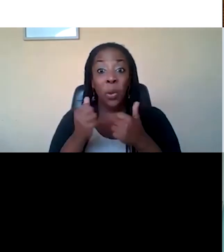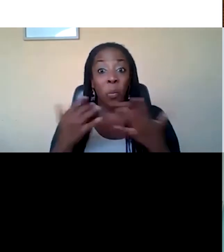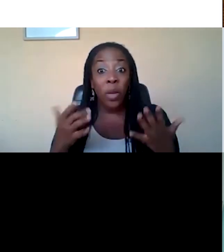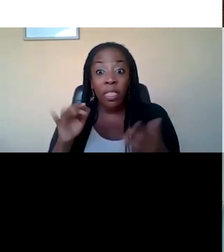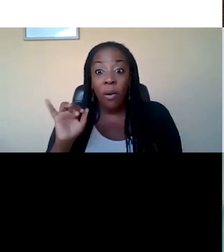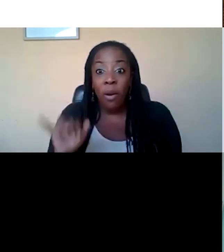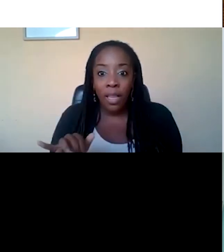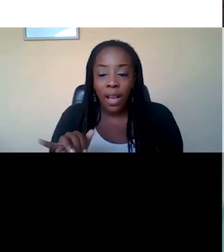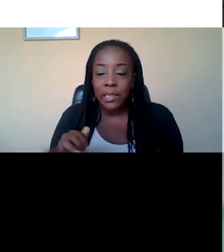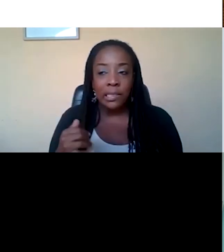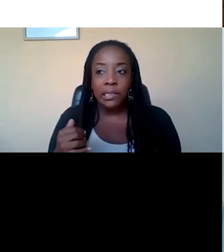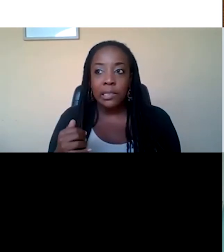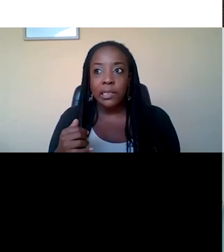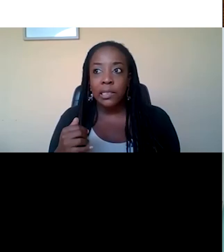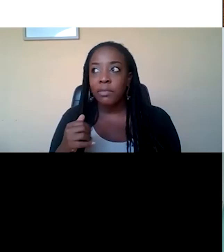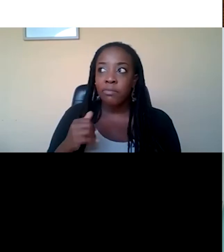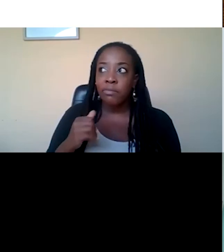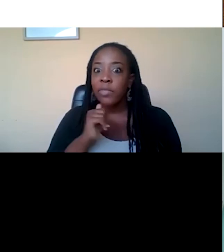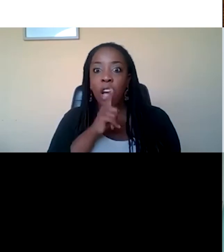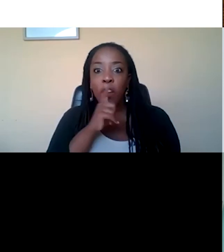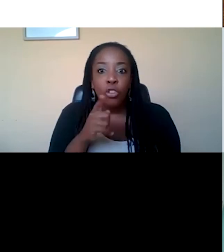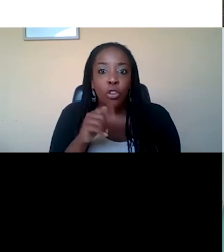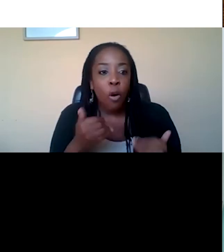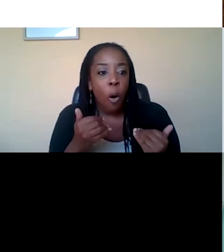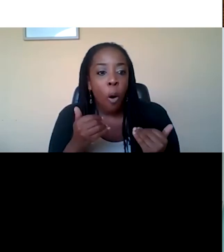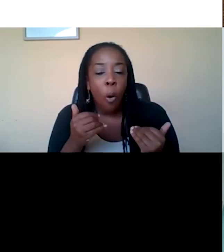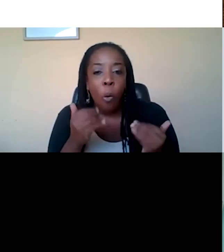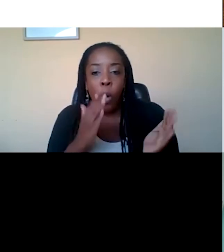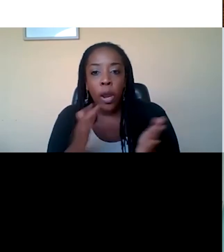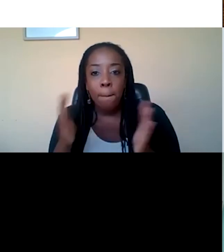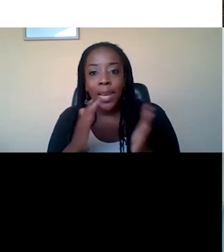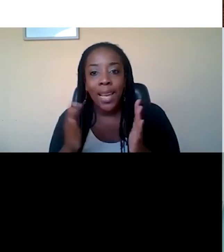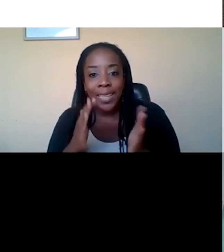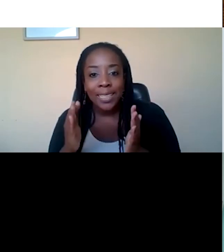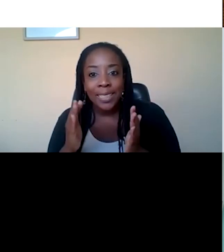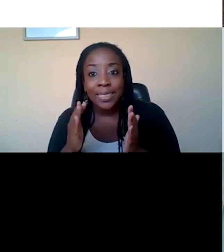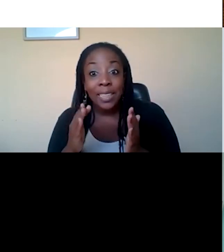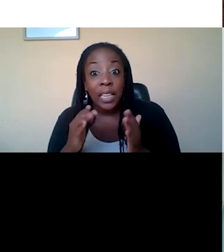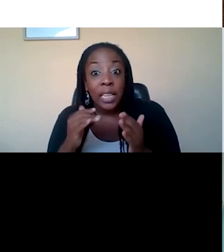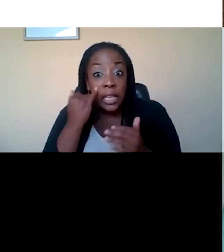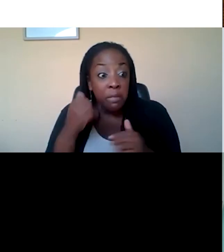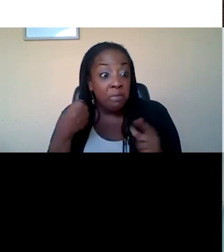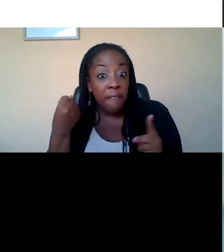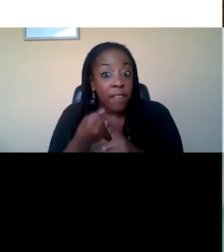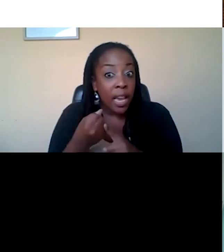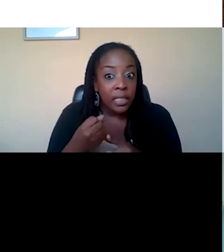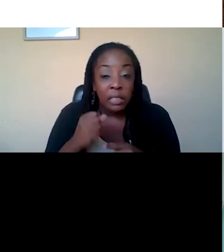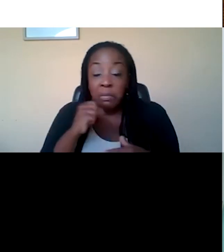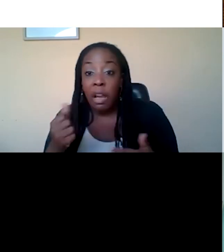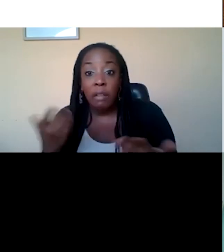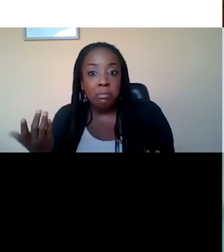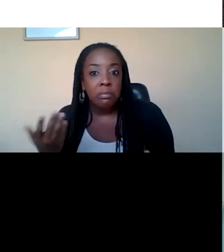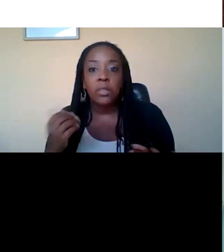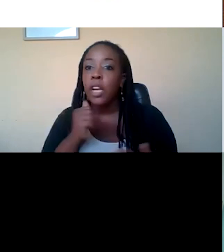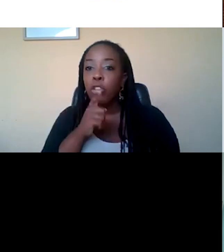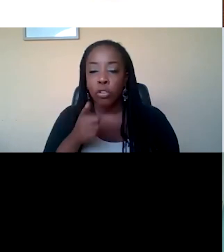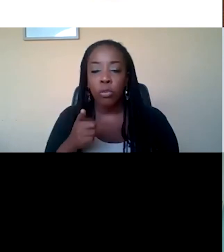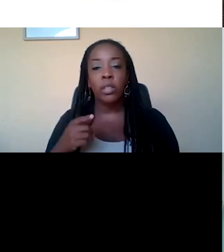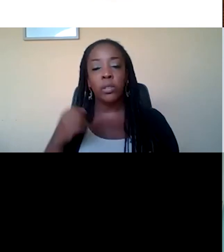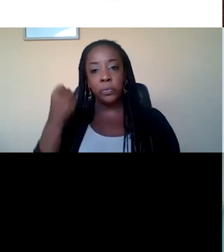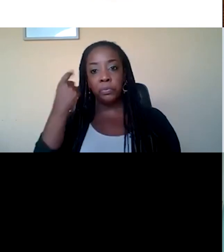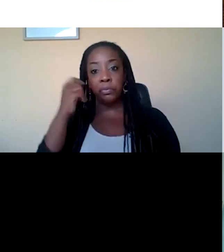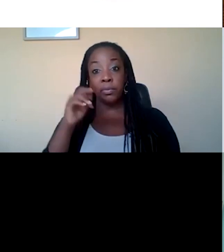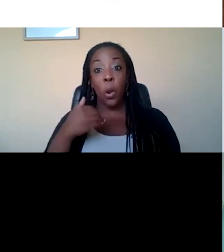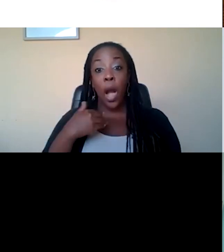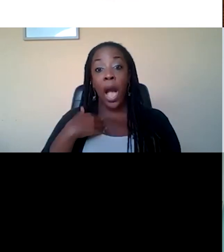we're uncertain of how we're planning and planning effectively. And so aside from the